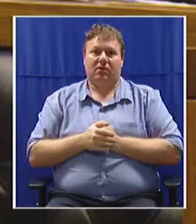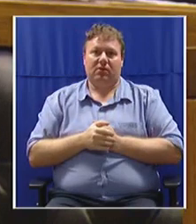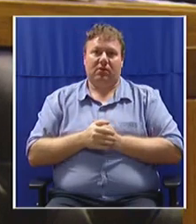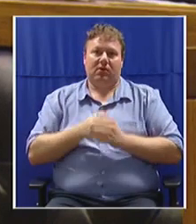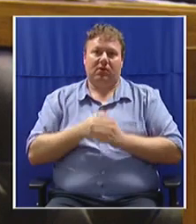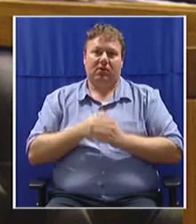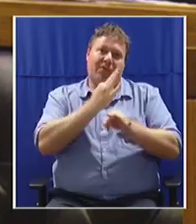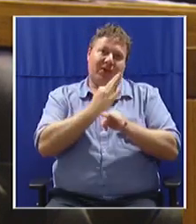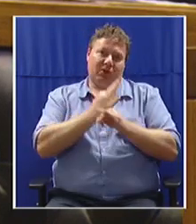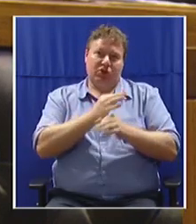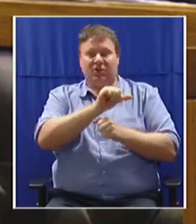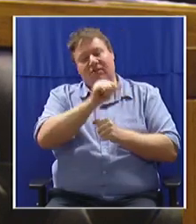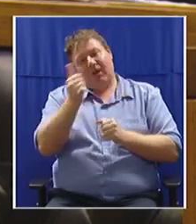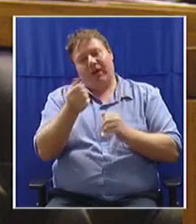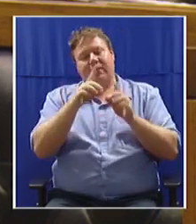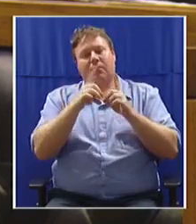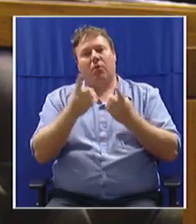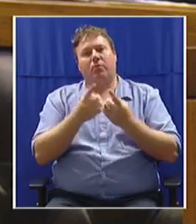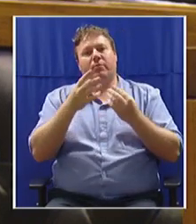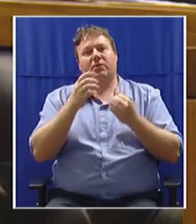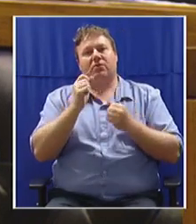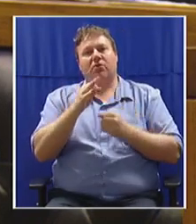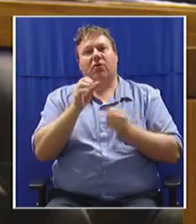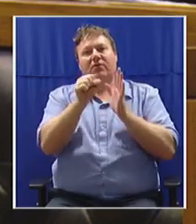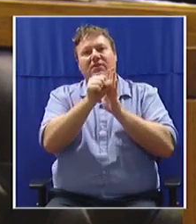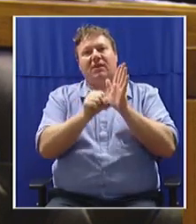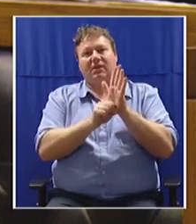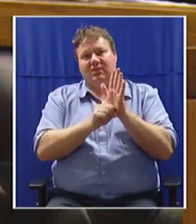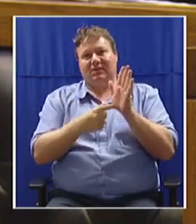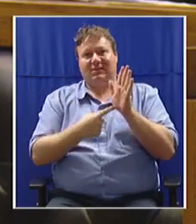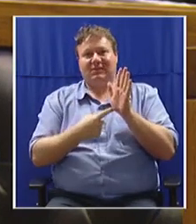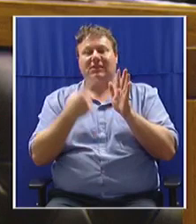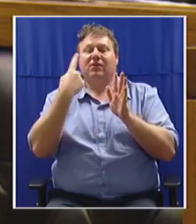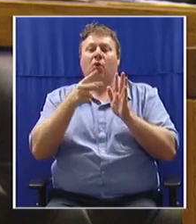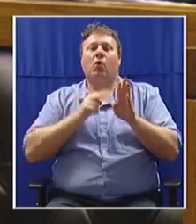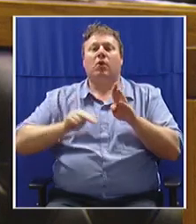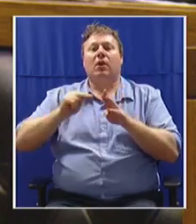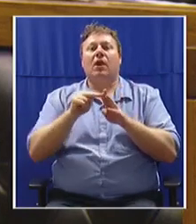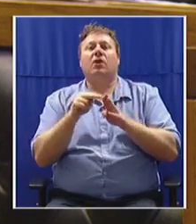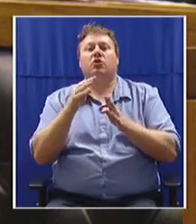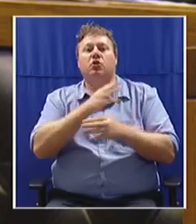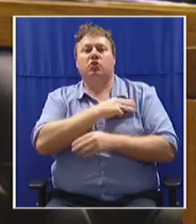Functions of other departments of state with reference to national security intelligence.